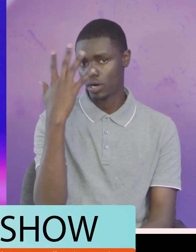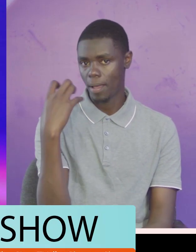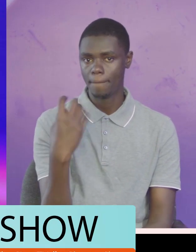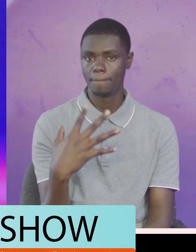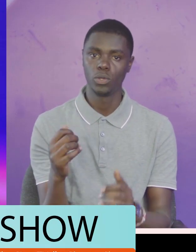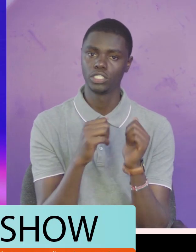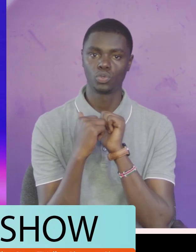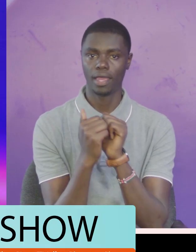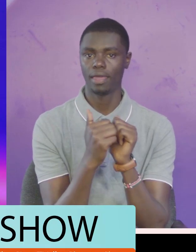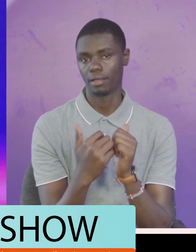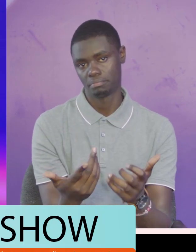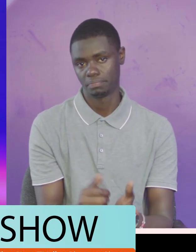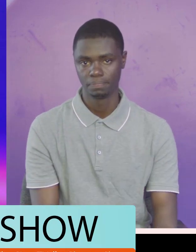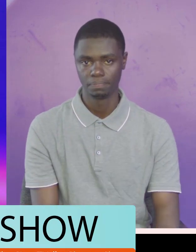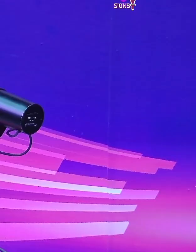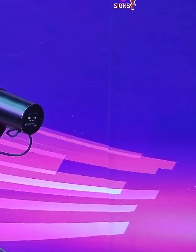beauty together.